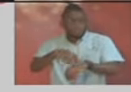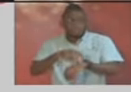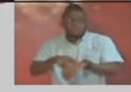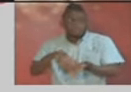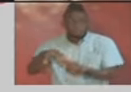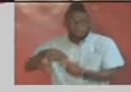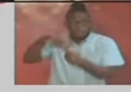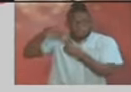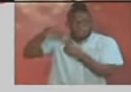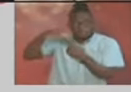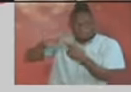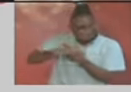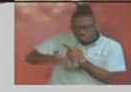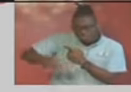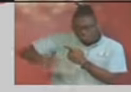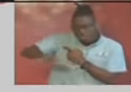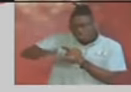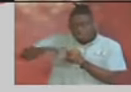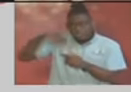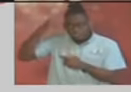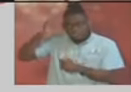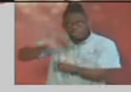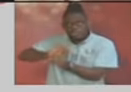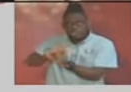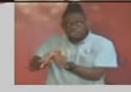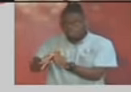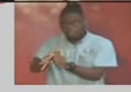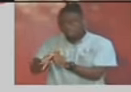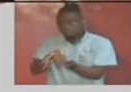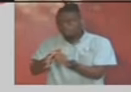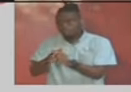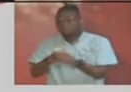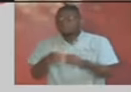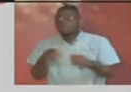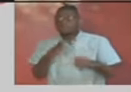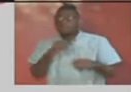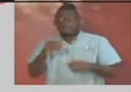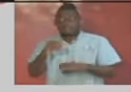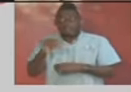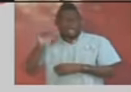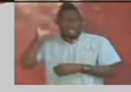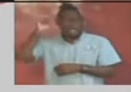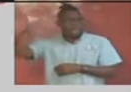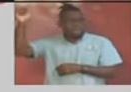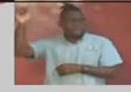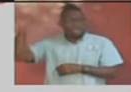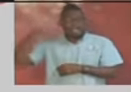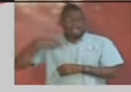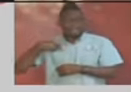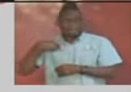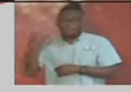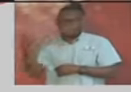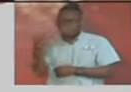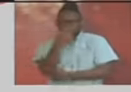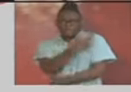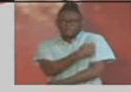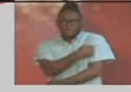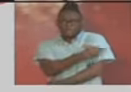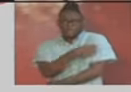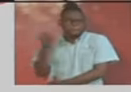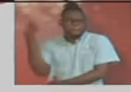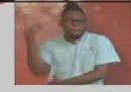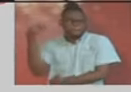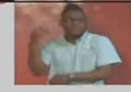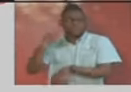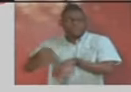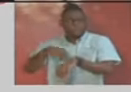for COVID-19, but to the most part, Arima, going back as a full hospital, is the only one in that scale at this point in time. And as